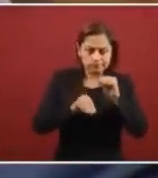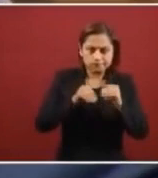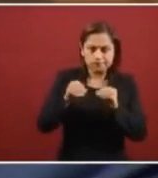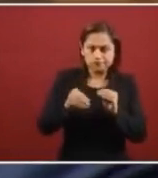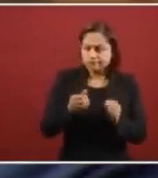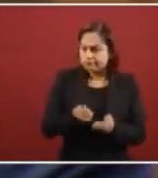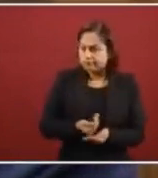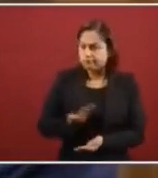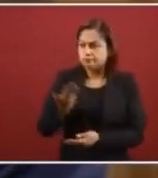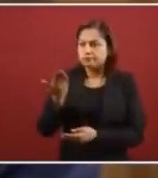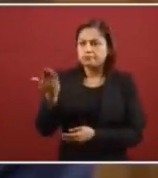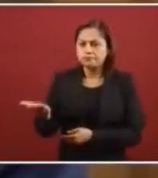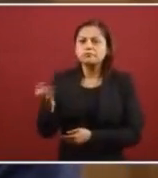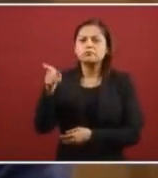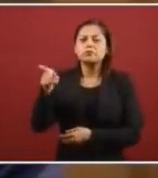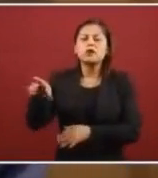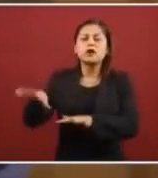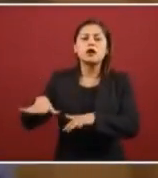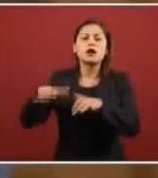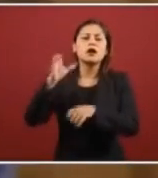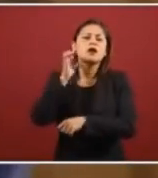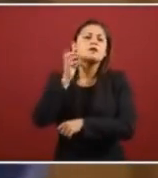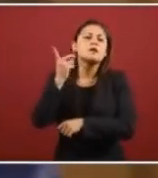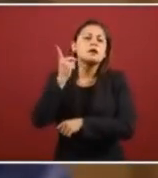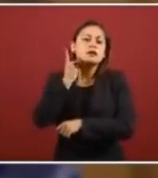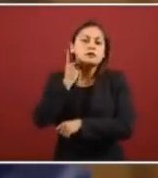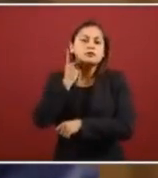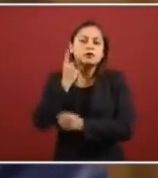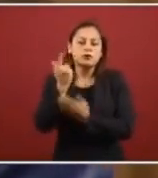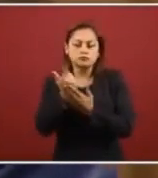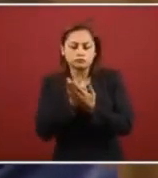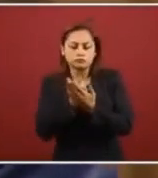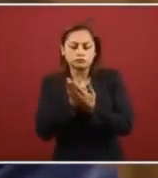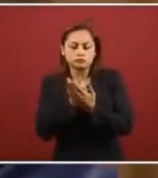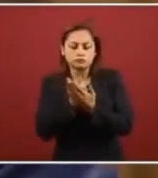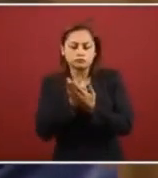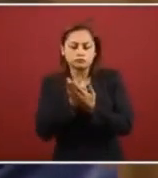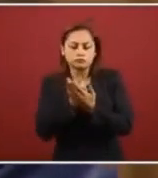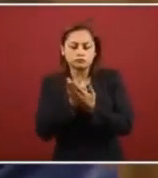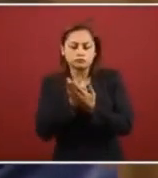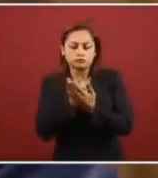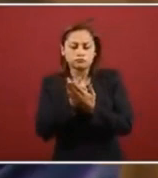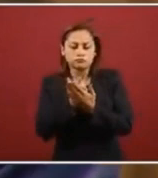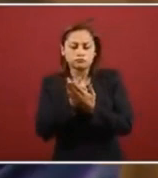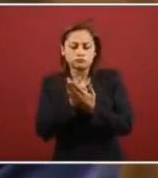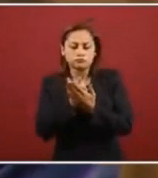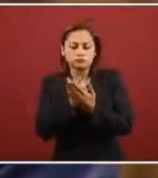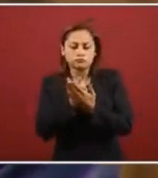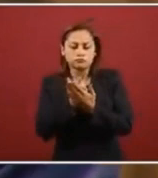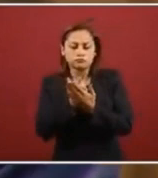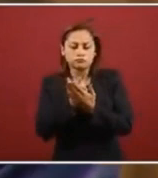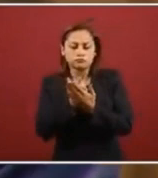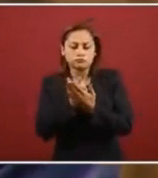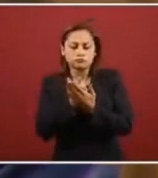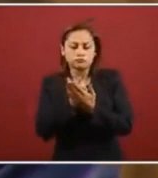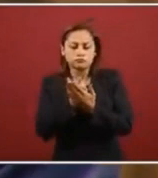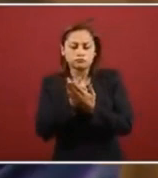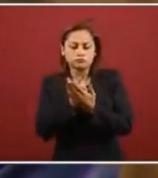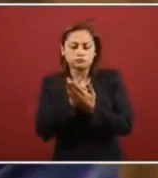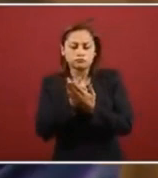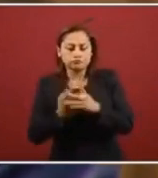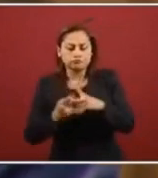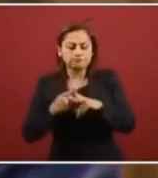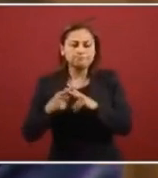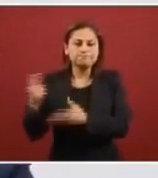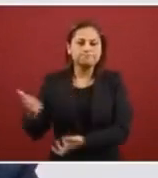and we're sending them the budget and to Congress and we have till the